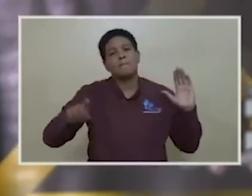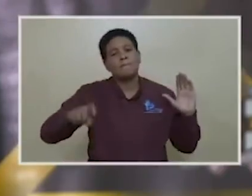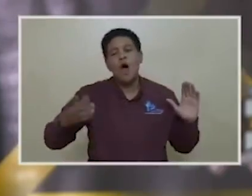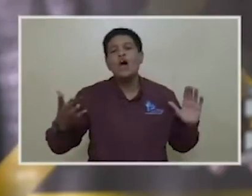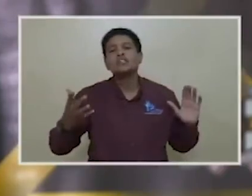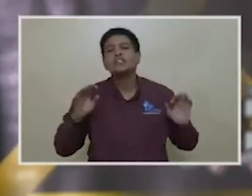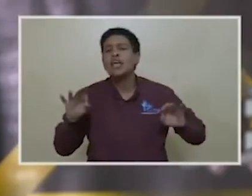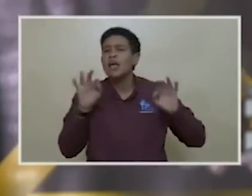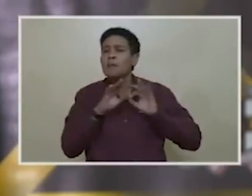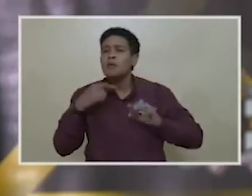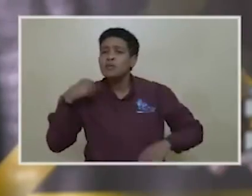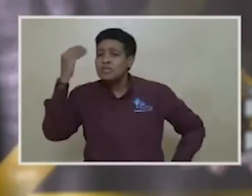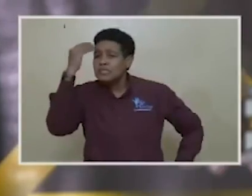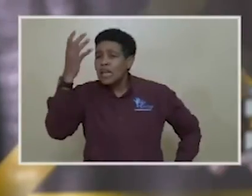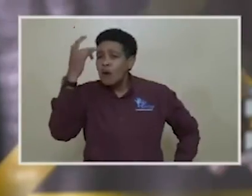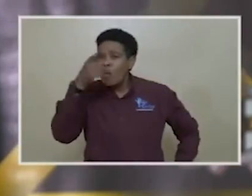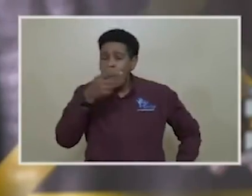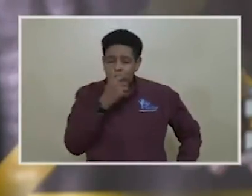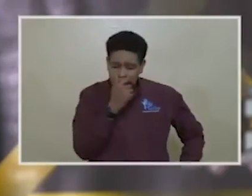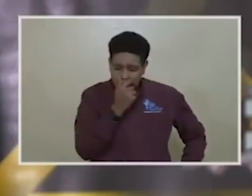it be said because